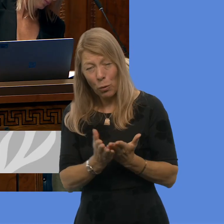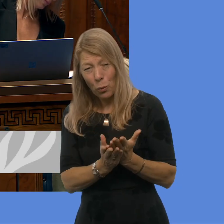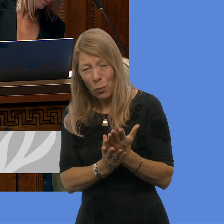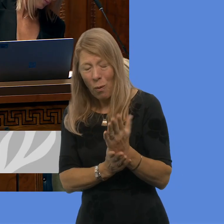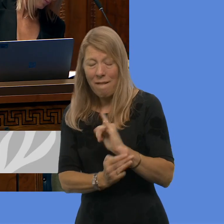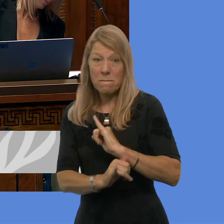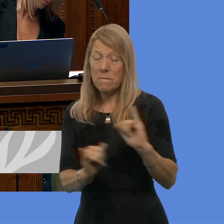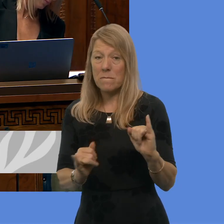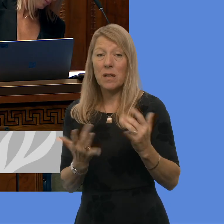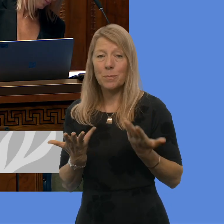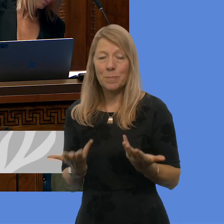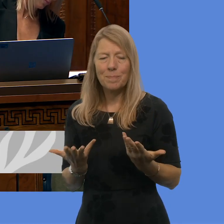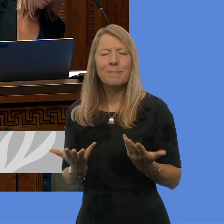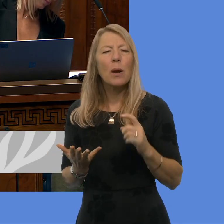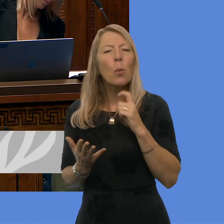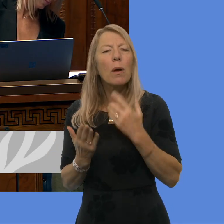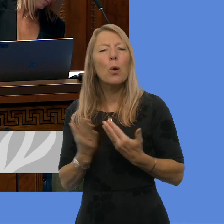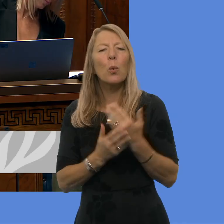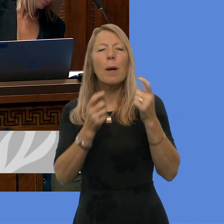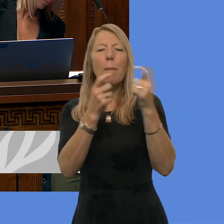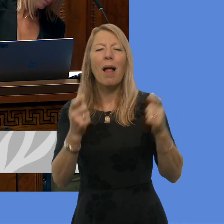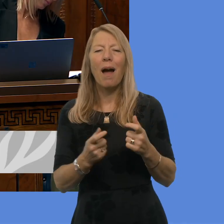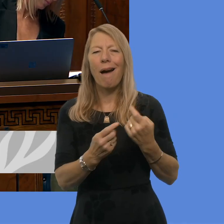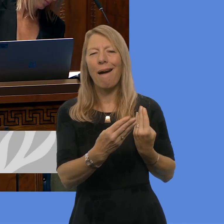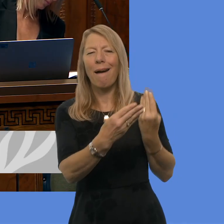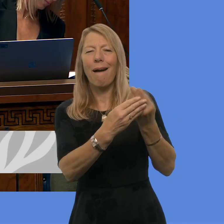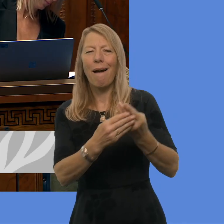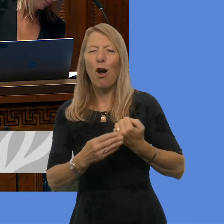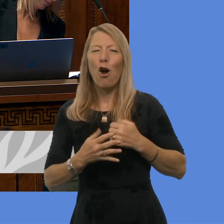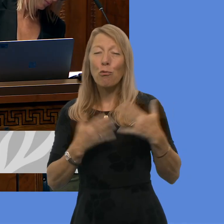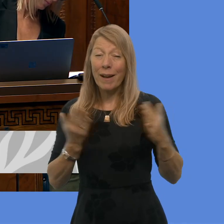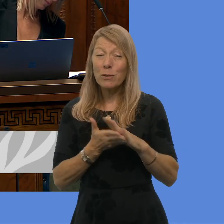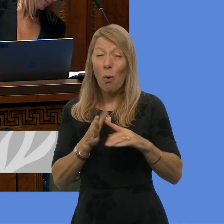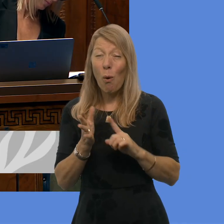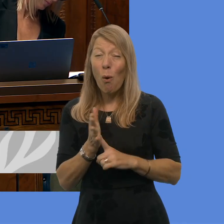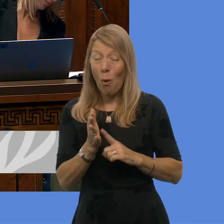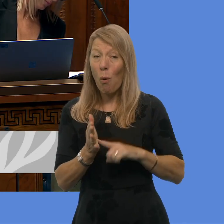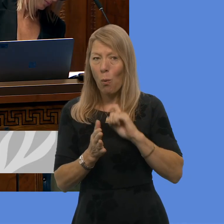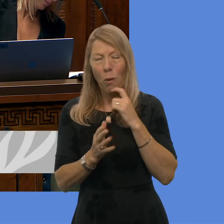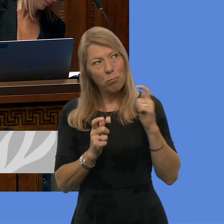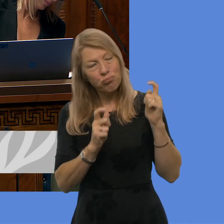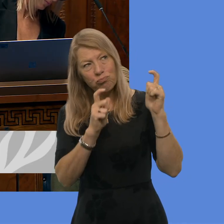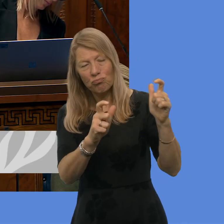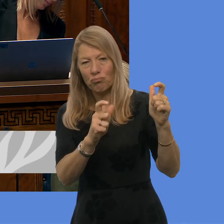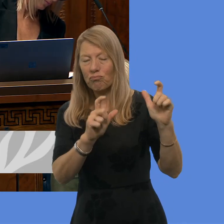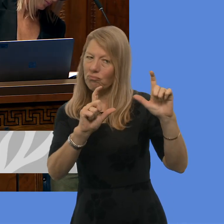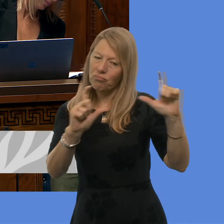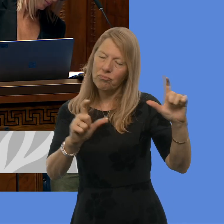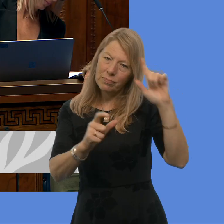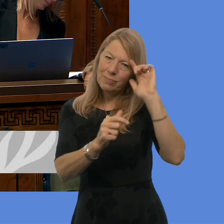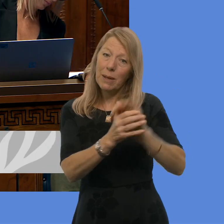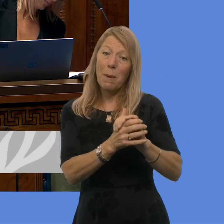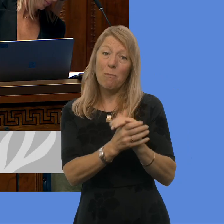with a plaque that we're going to erect in the Great Hall. This was something that was a commitment that we've